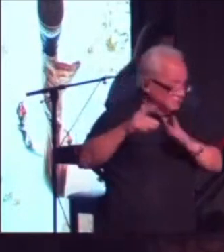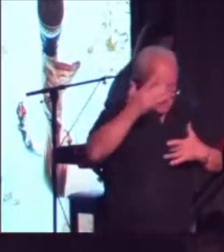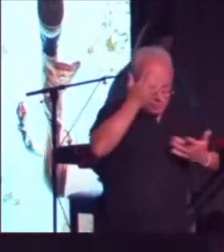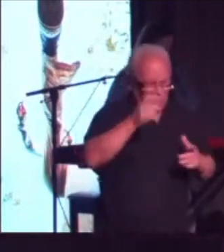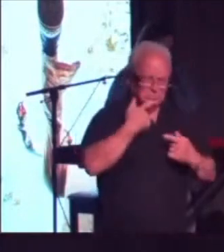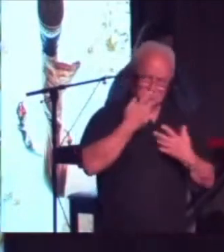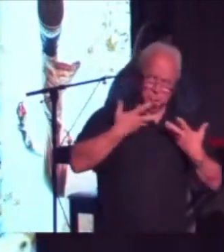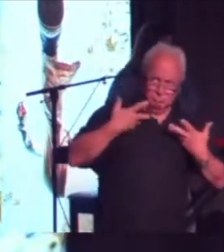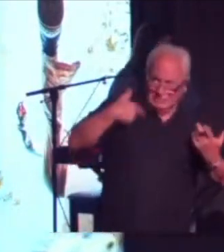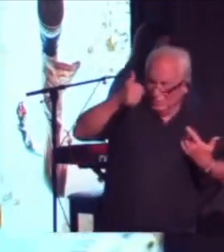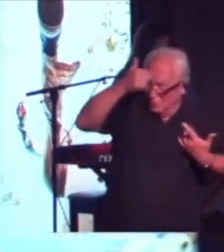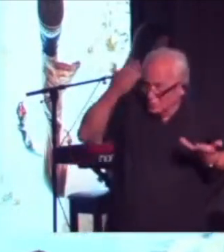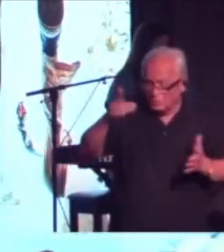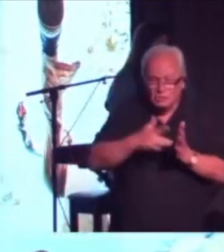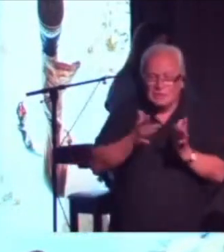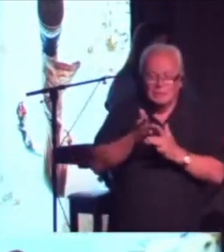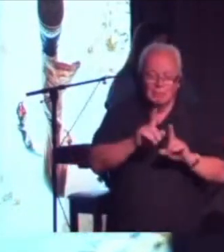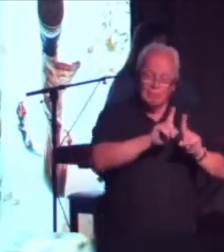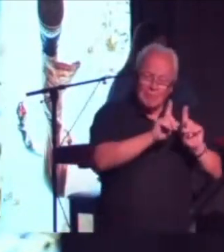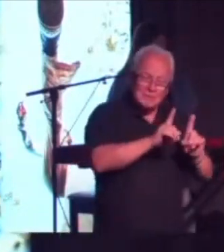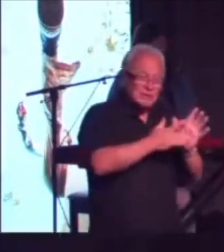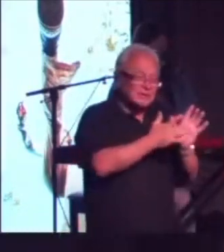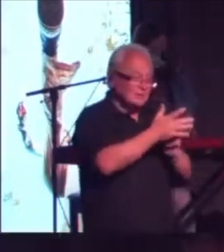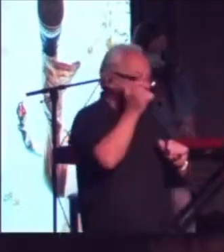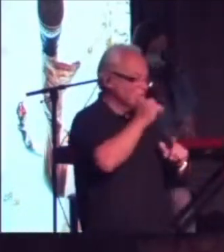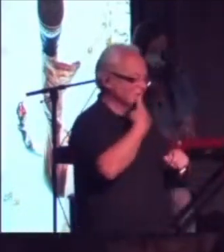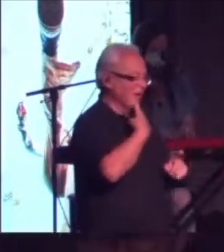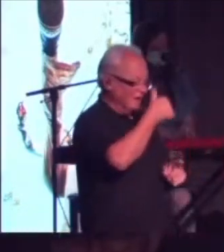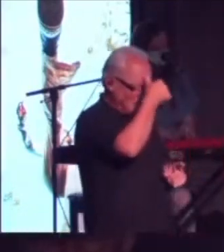Peter stopped claiming Jesus. He denied that he knew him, but Jesus never stopped claiming him.